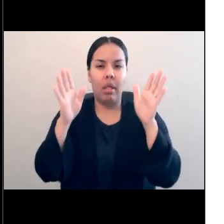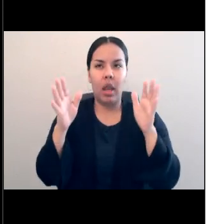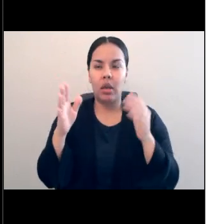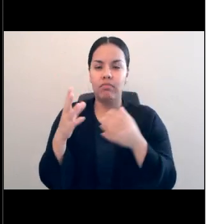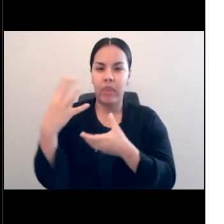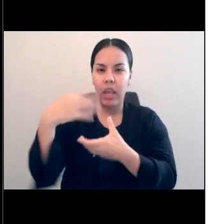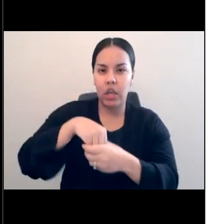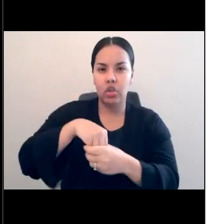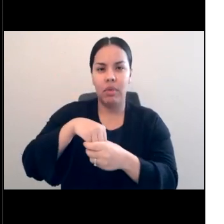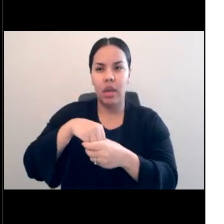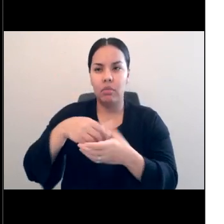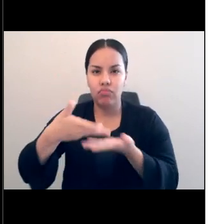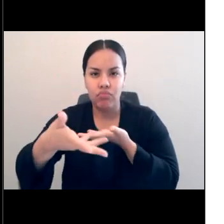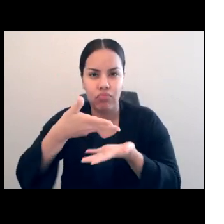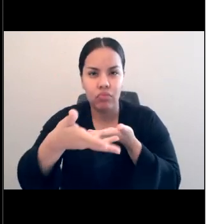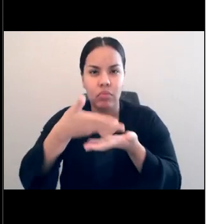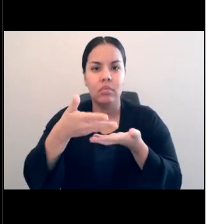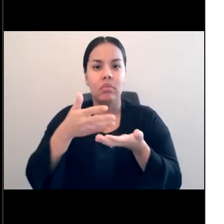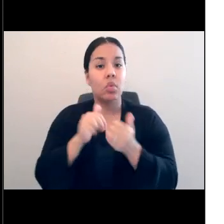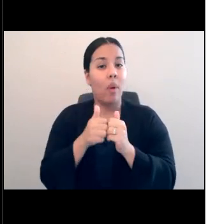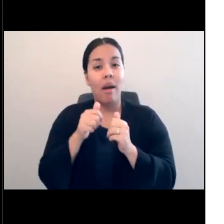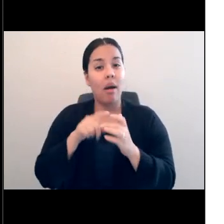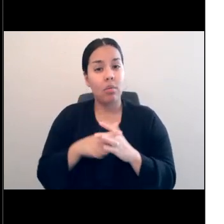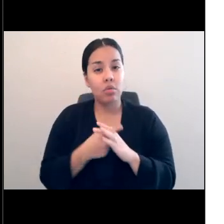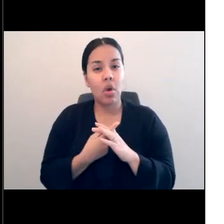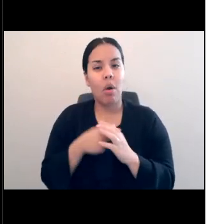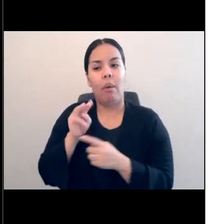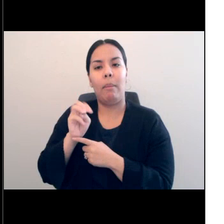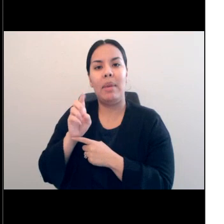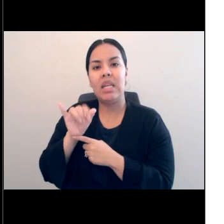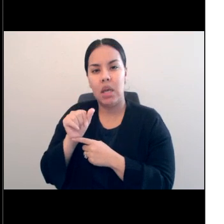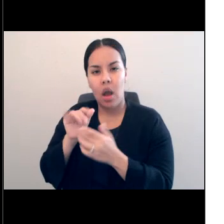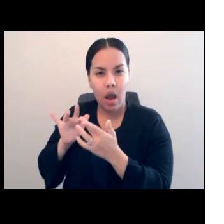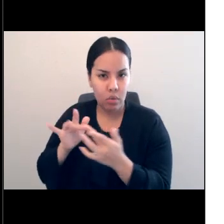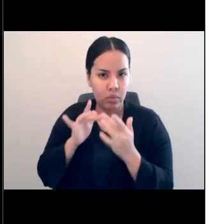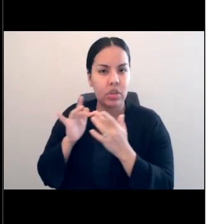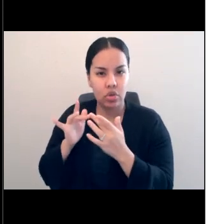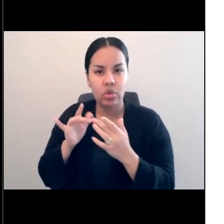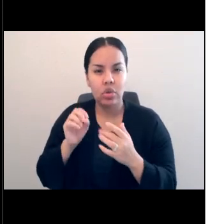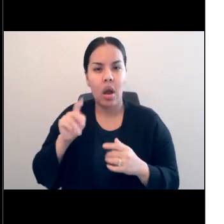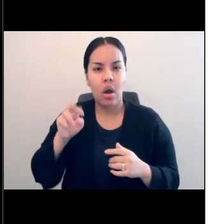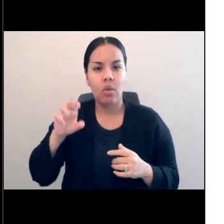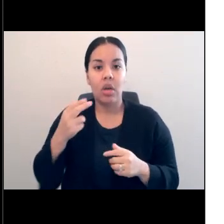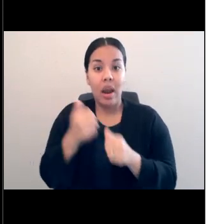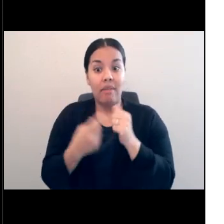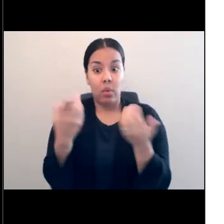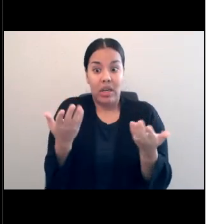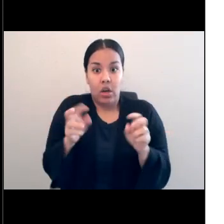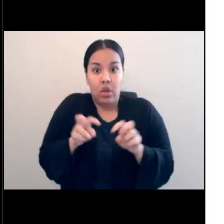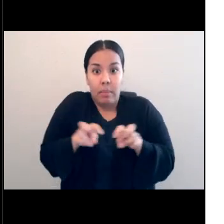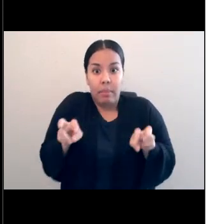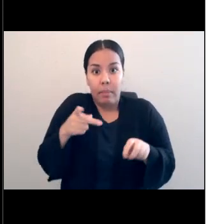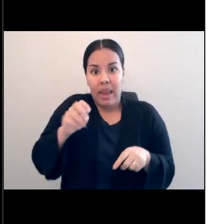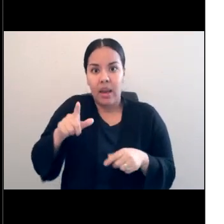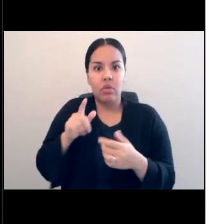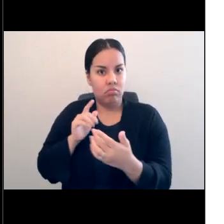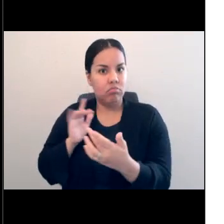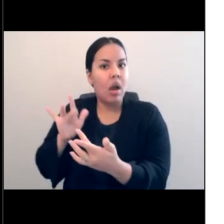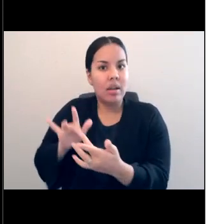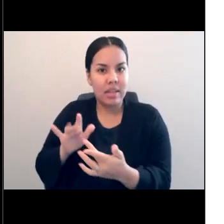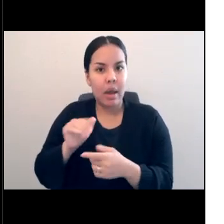really starts with media outreach. So everyone here on this panel has been connected or contacted by